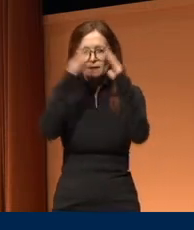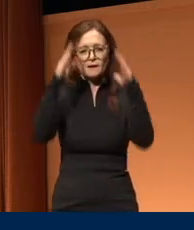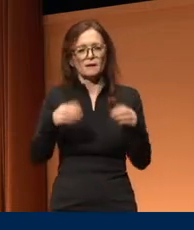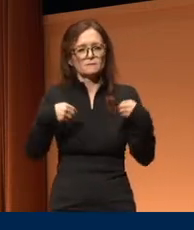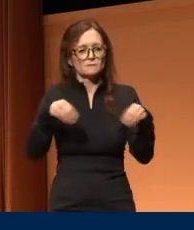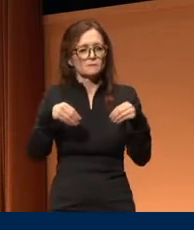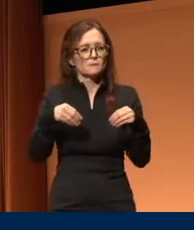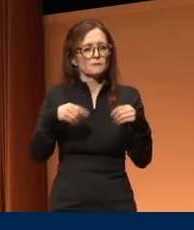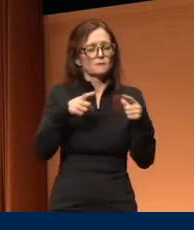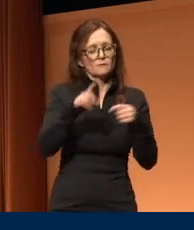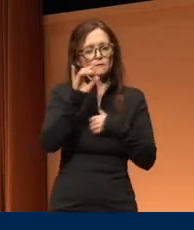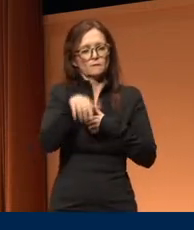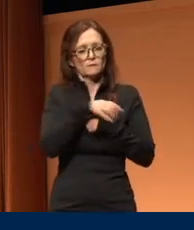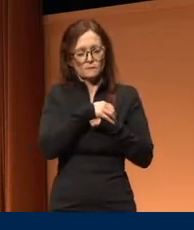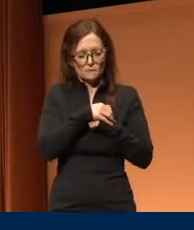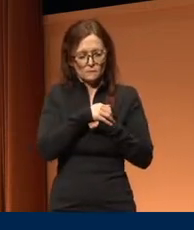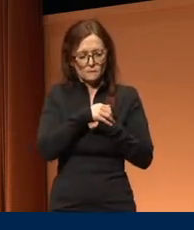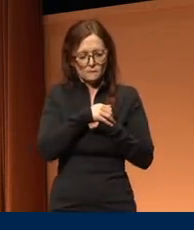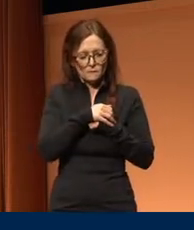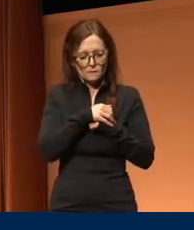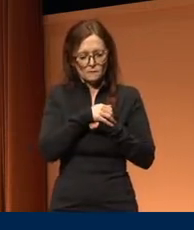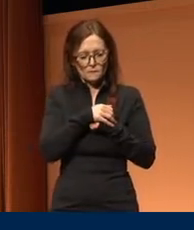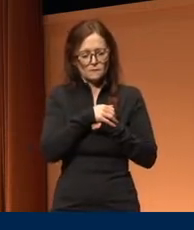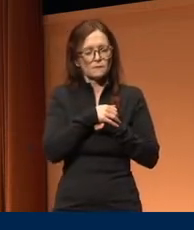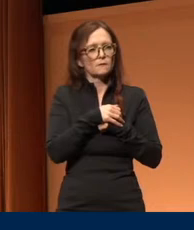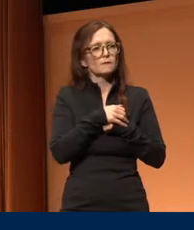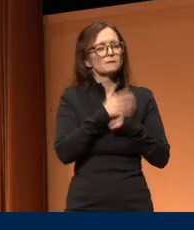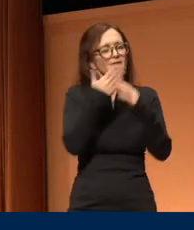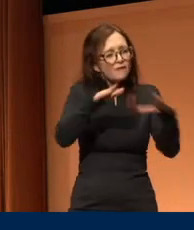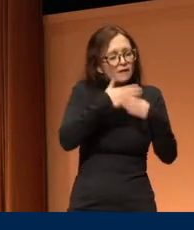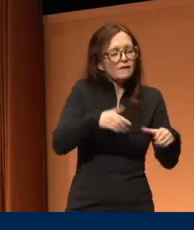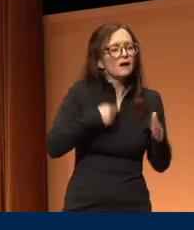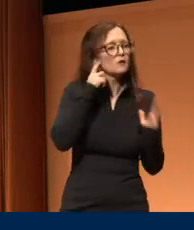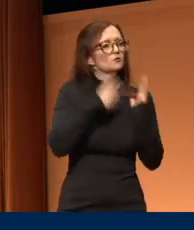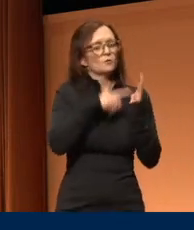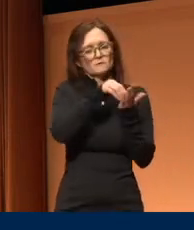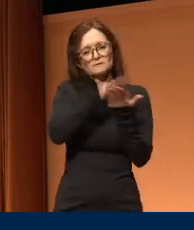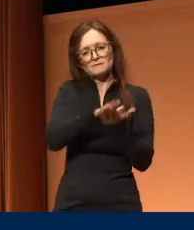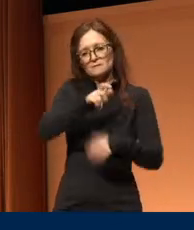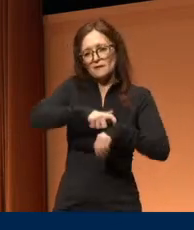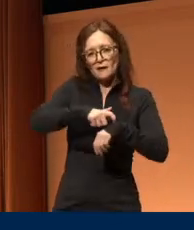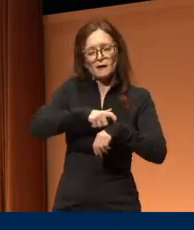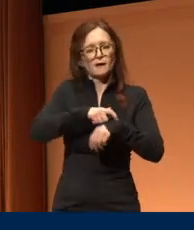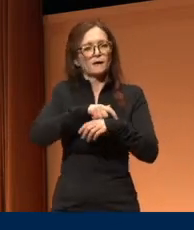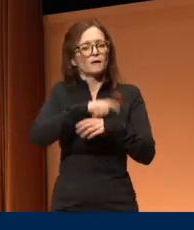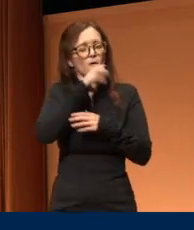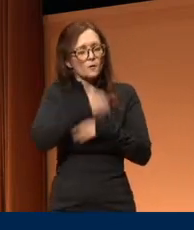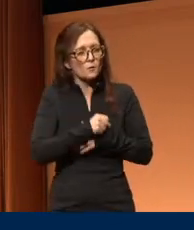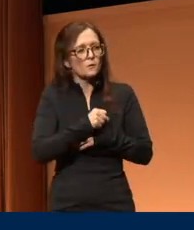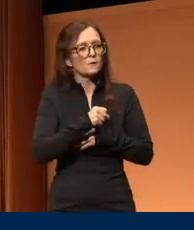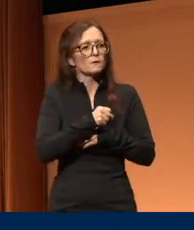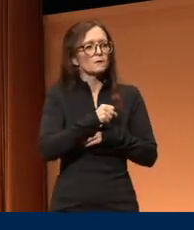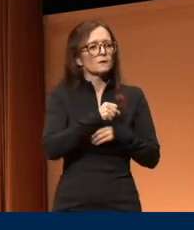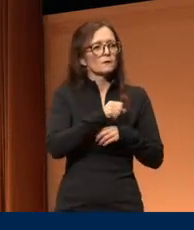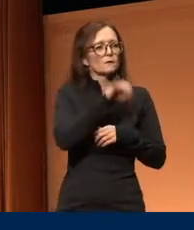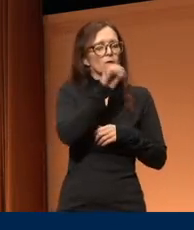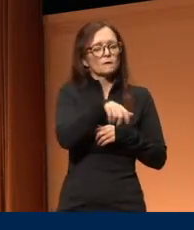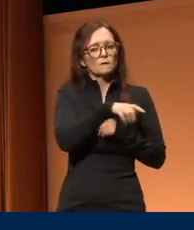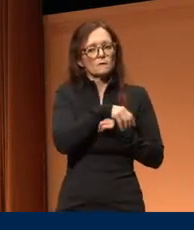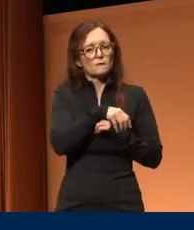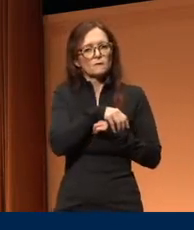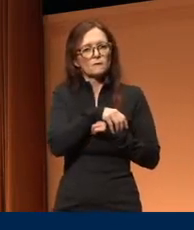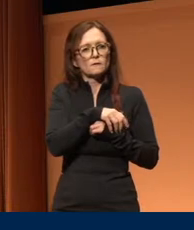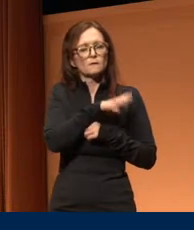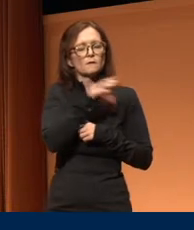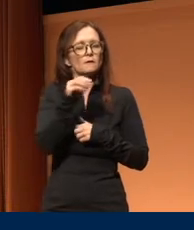group, one of the five working subgroups into which the assembly had been divided, I noted the time when an older, retired woman from the Savoie, Marie, stood